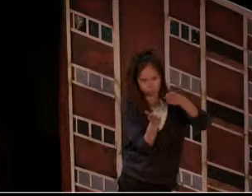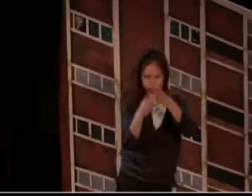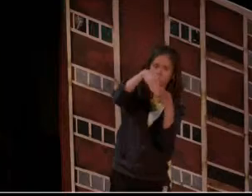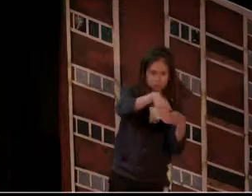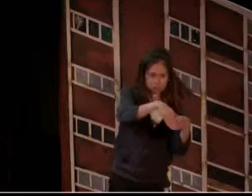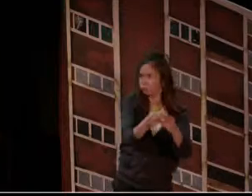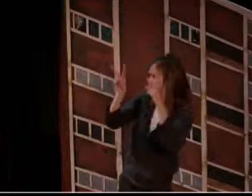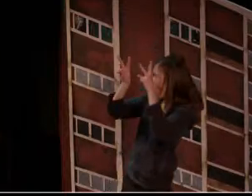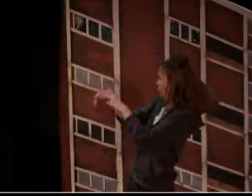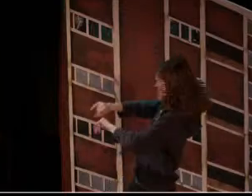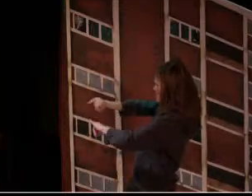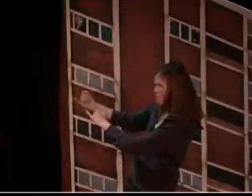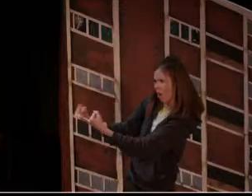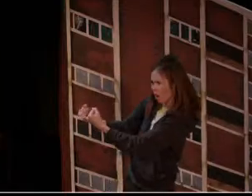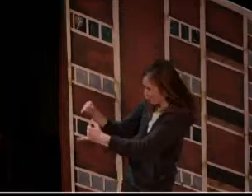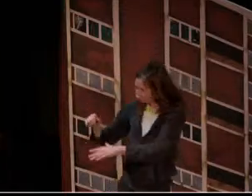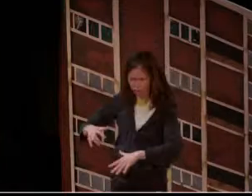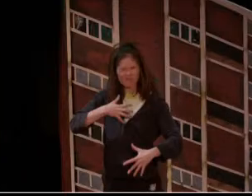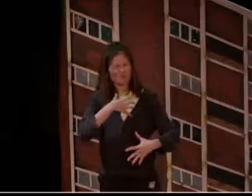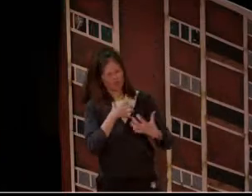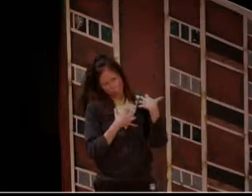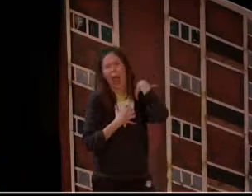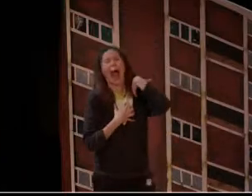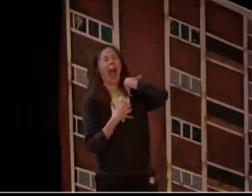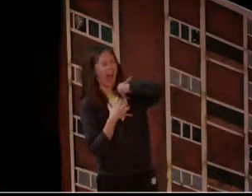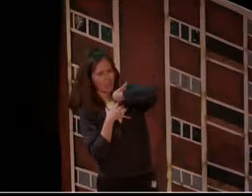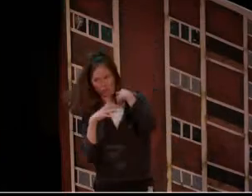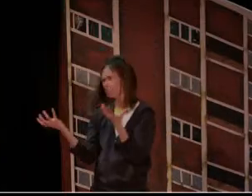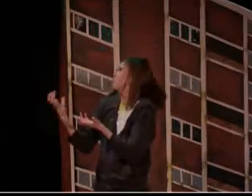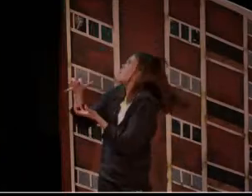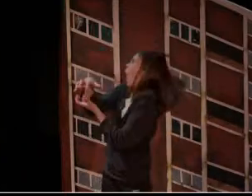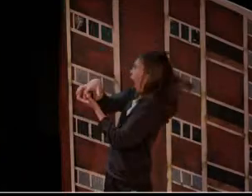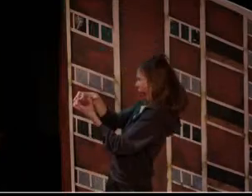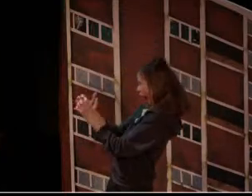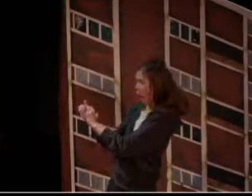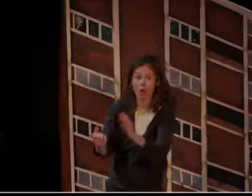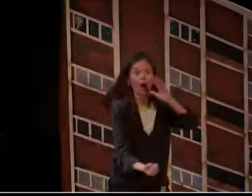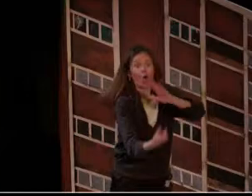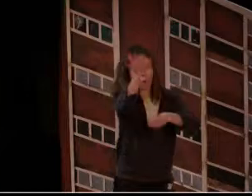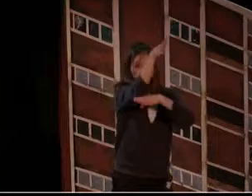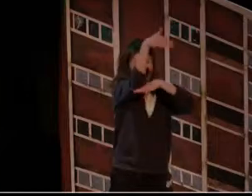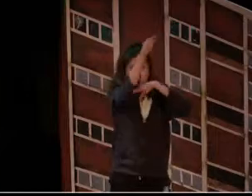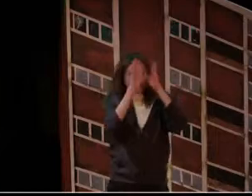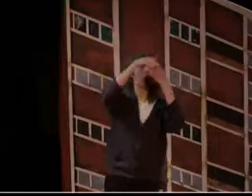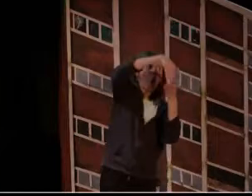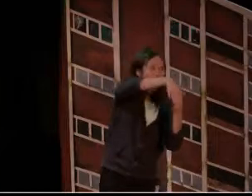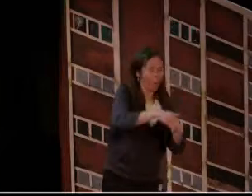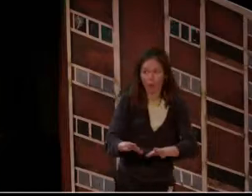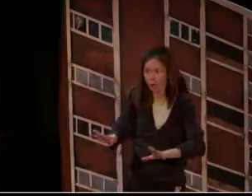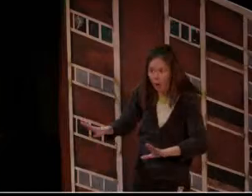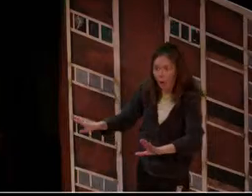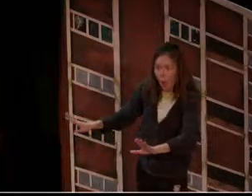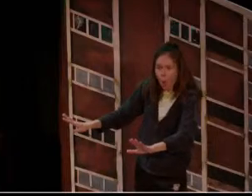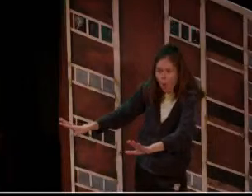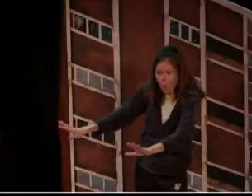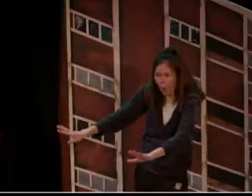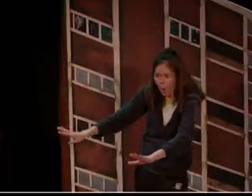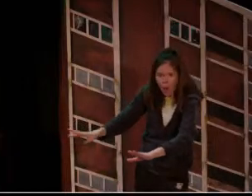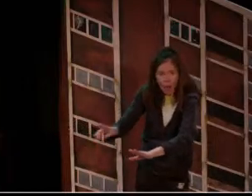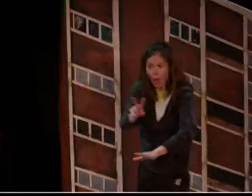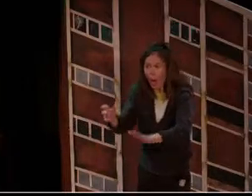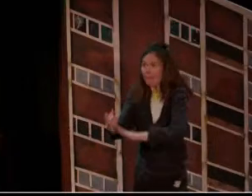and louder by a mile, and the poor gentleman roared, and the bear man mocked him. Together they roared louder than the sea and sailors both. In the name of mercy, when was